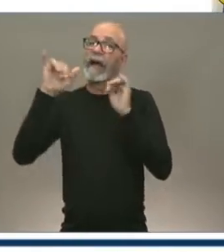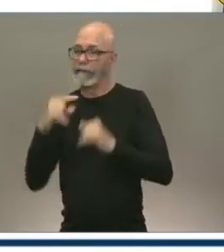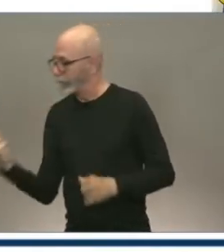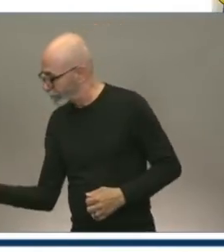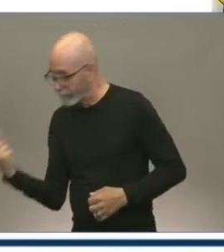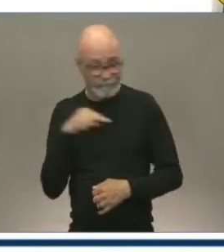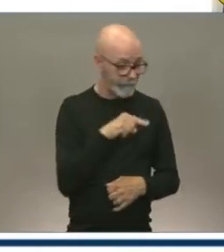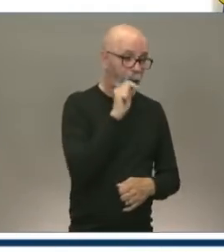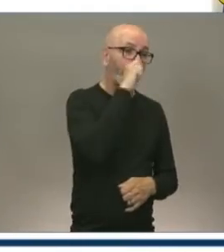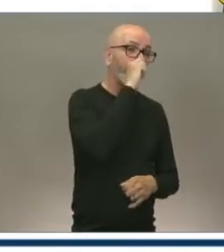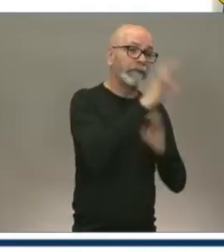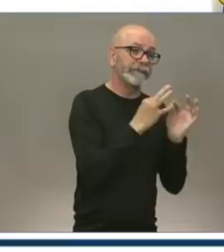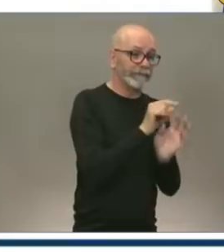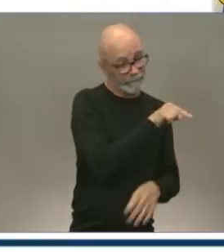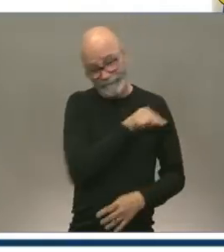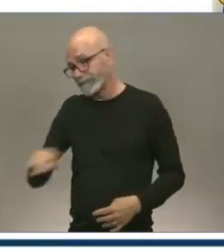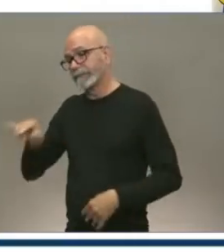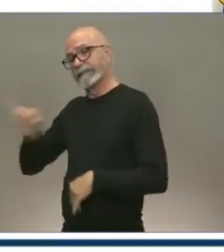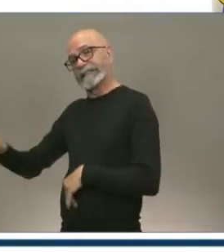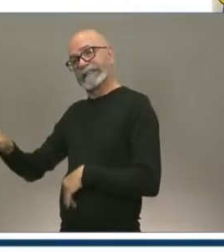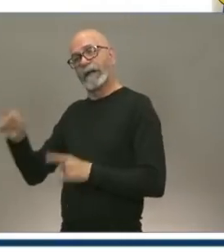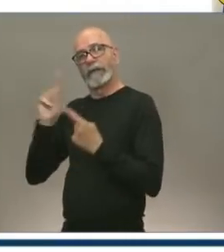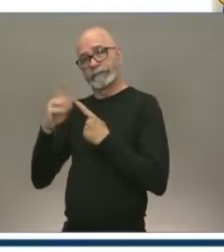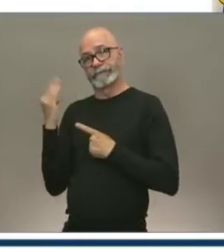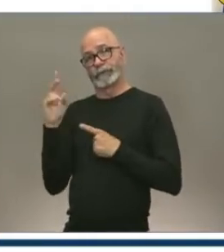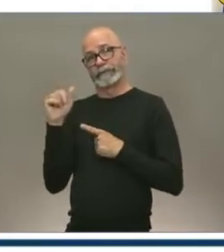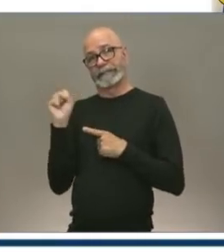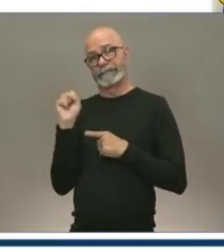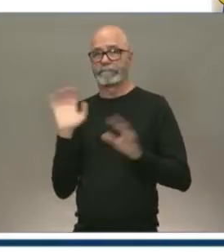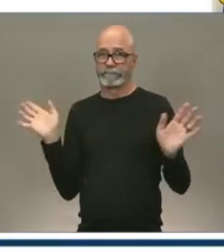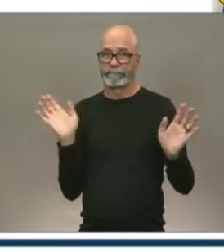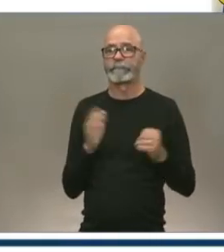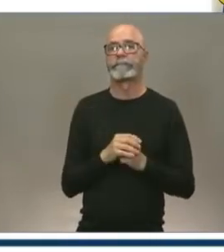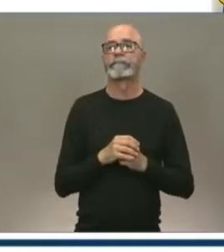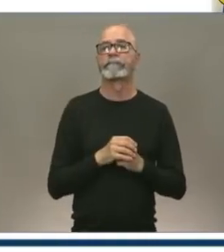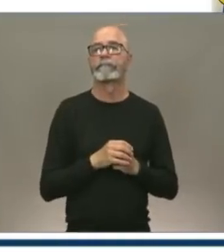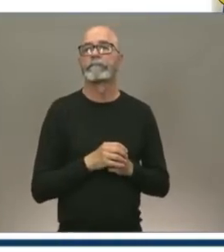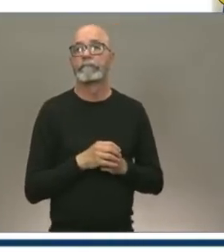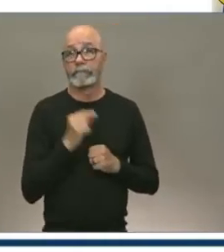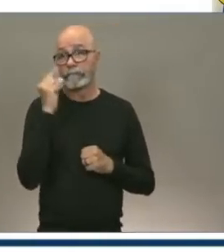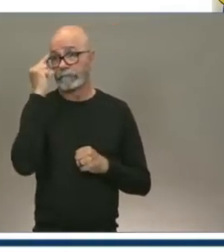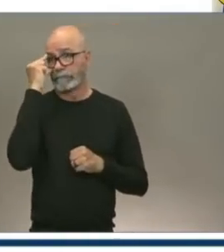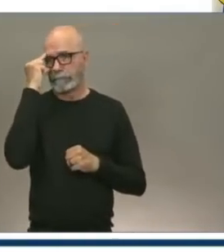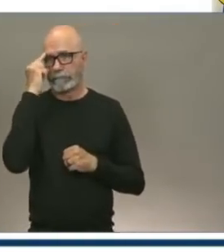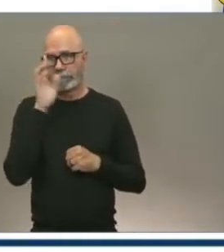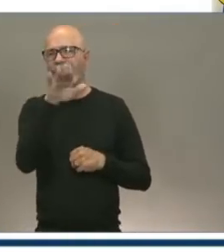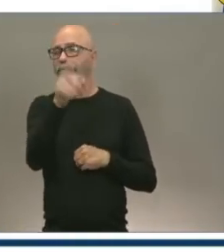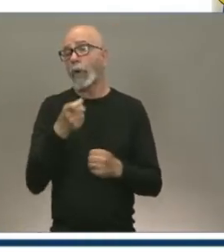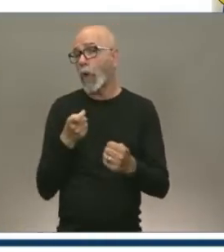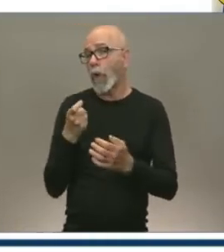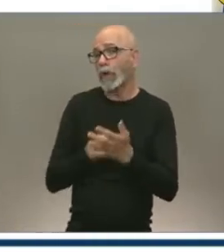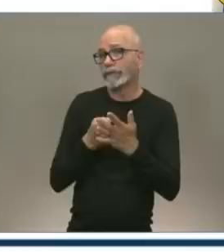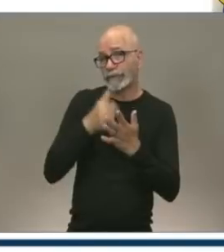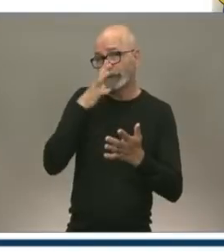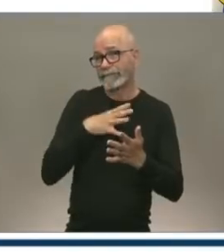Blair. On the subject of the hockey tournament, I'm just wondering, have you given thought to how this is